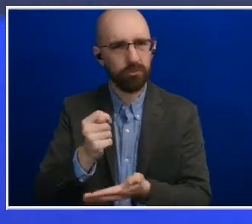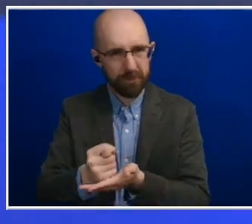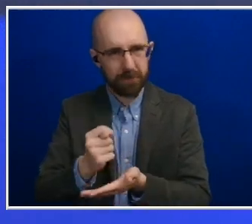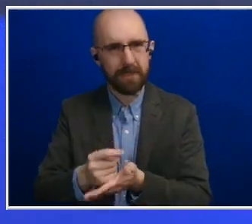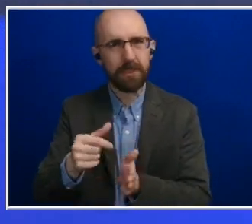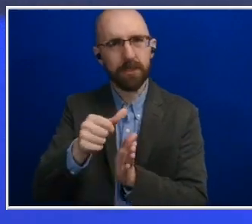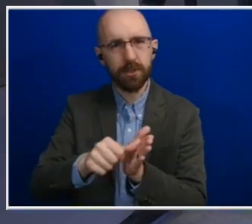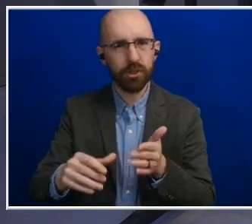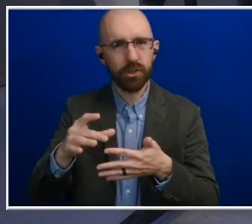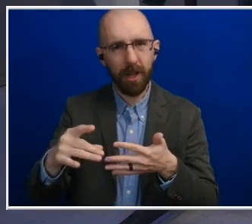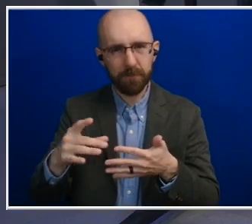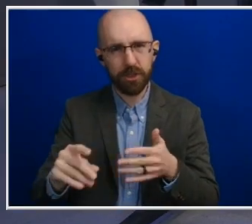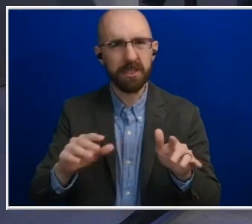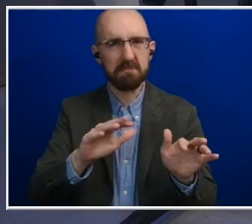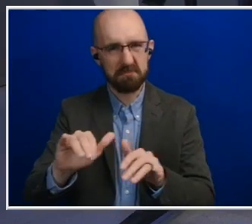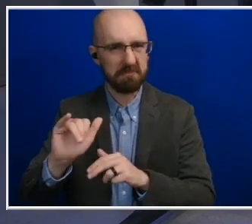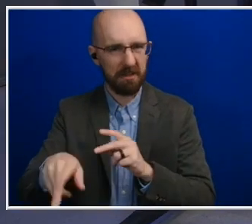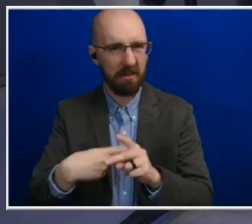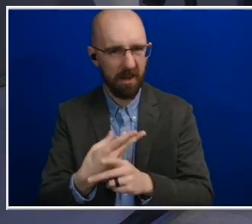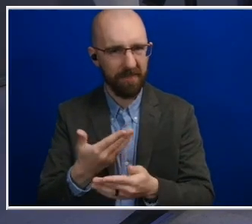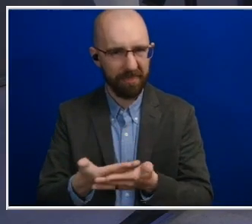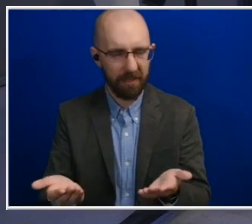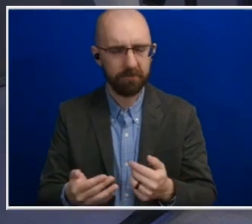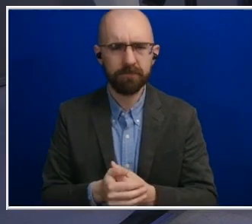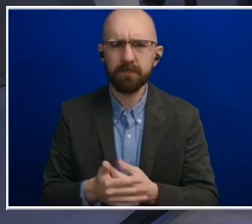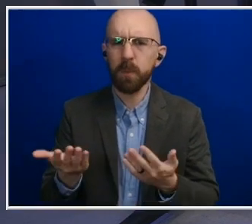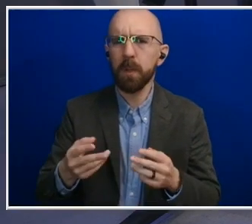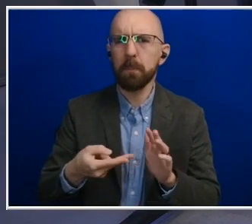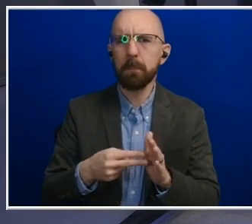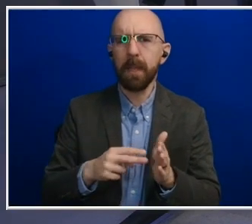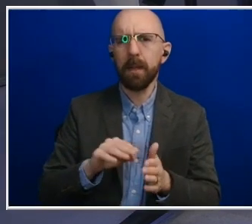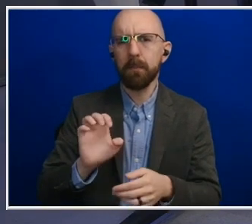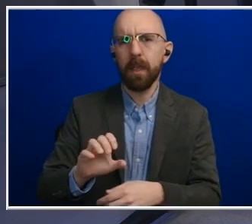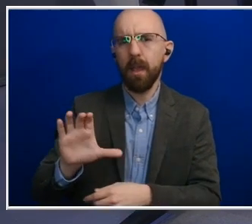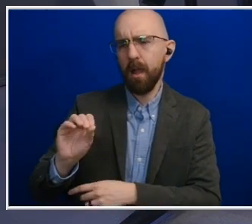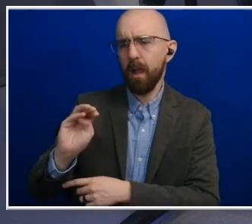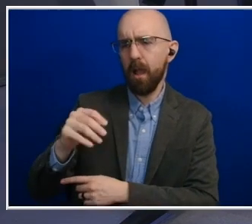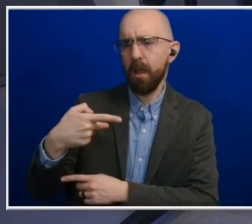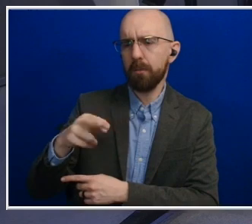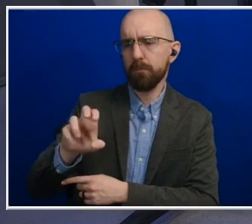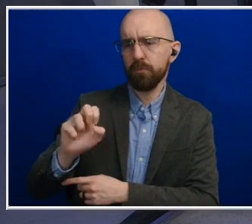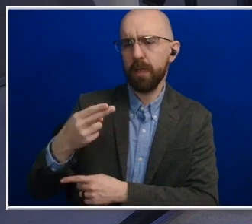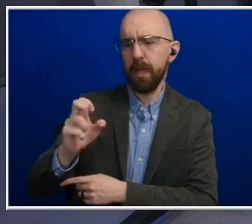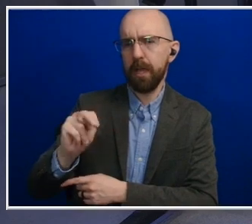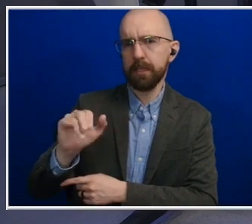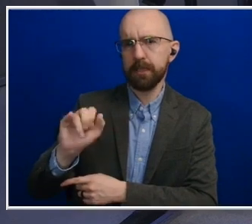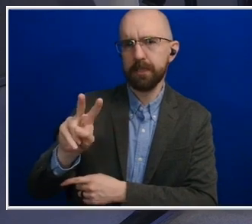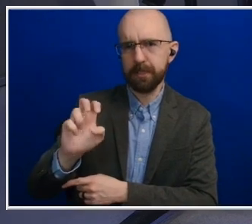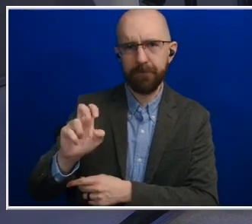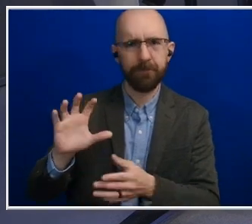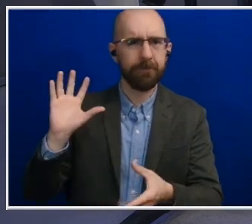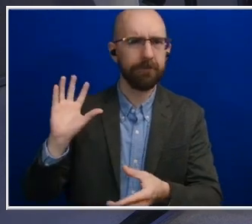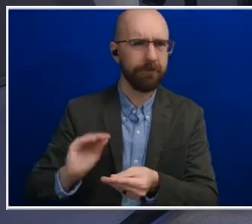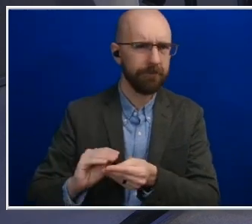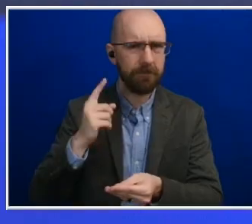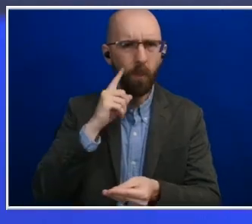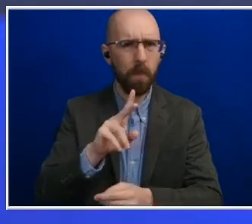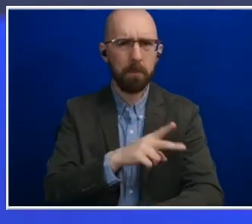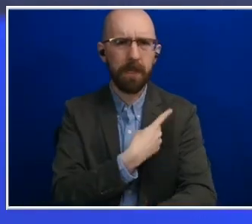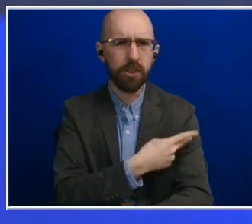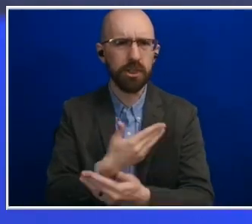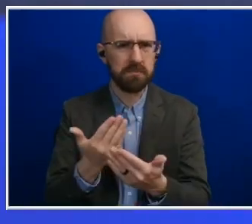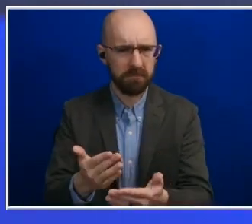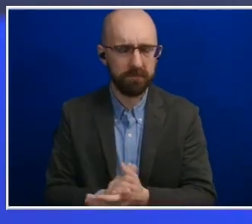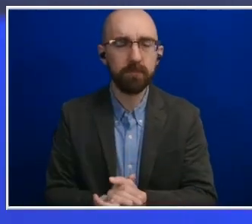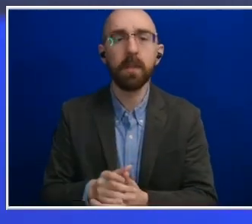that. So what does it mean to be a comprehensive epilepsy center like we are here at the health system? What does that mean for a patient? So practically speaking,